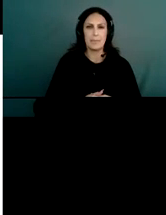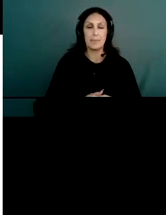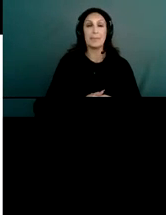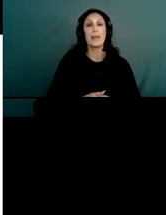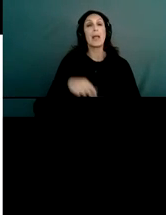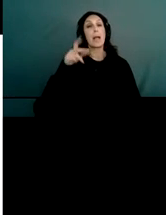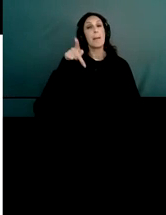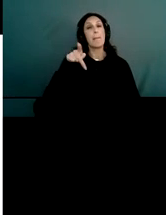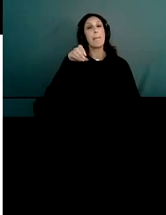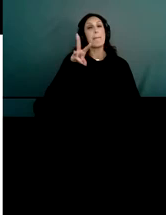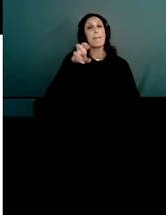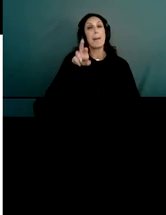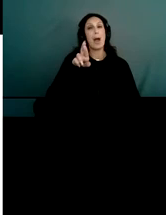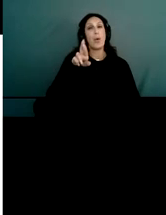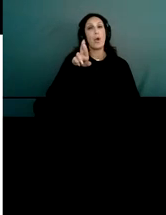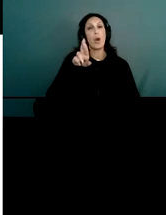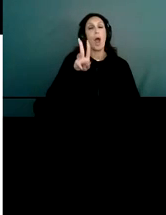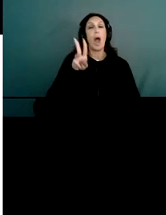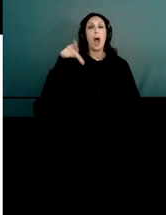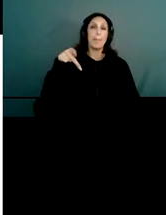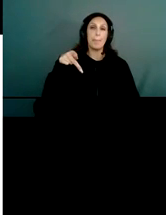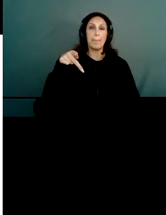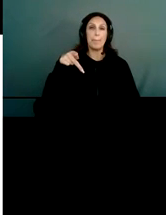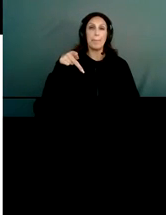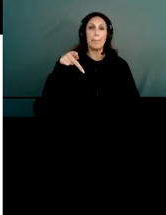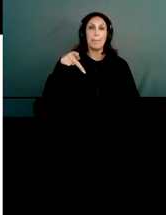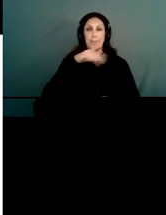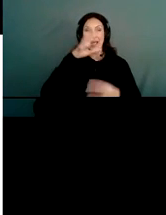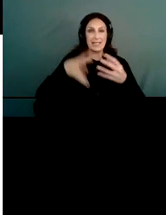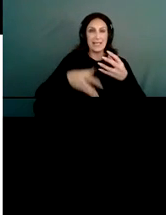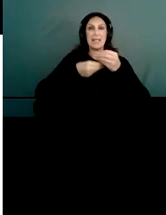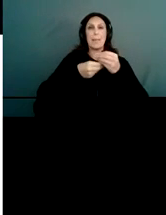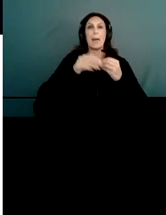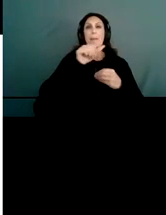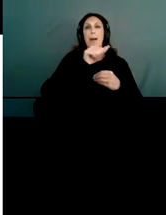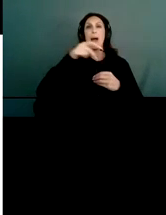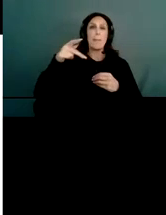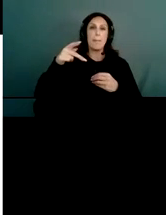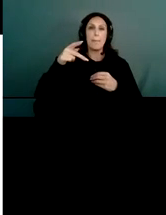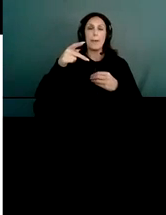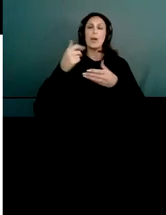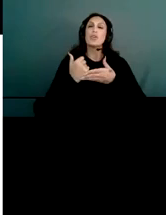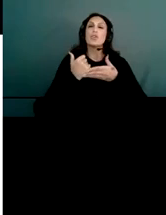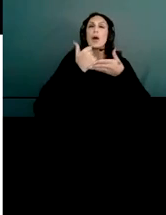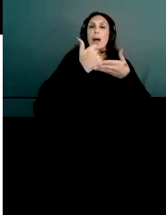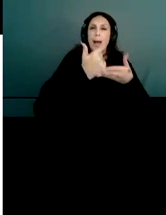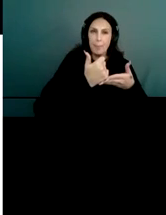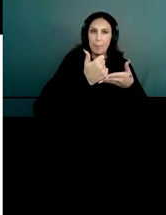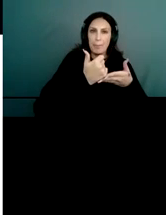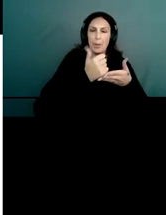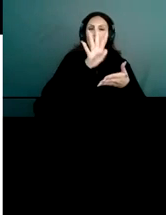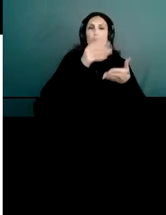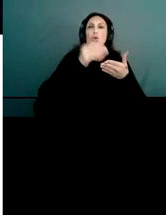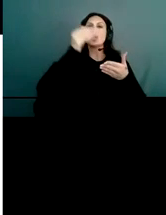PowerUp is an app, it's a supplemental app to support and build on the language instruction that's already happening within your